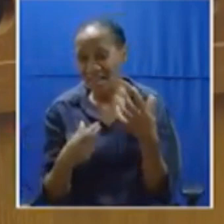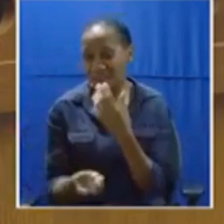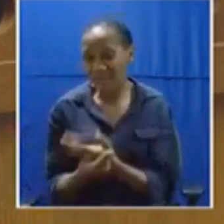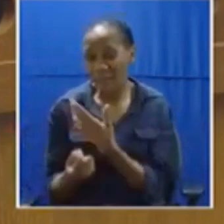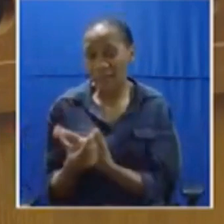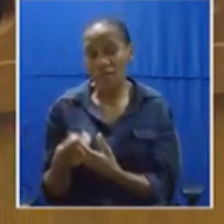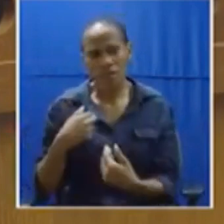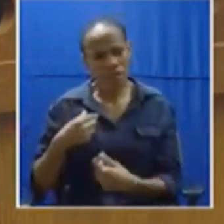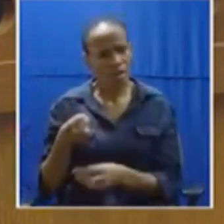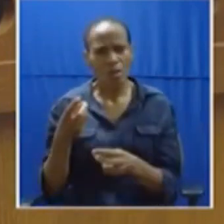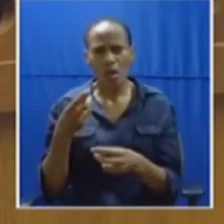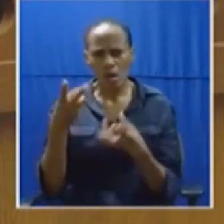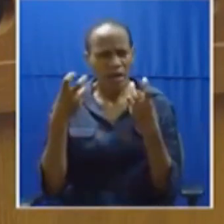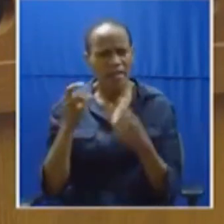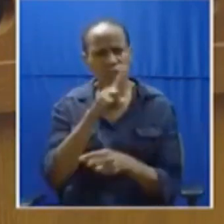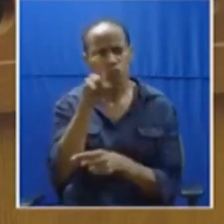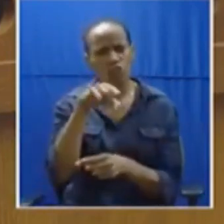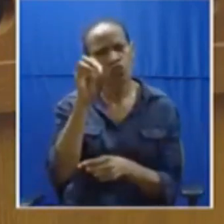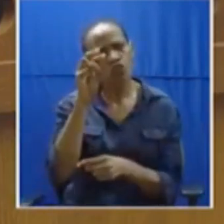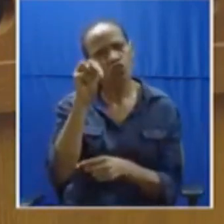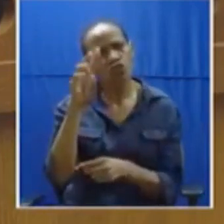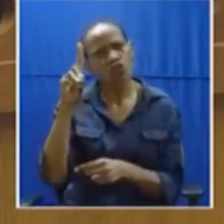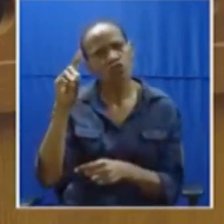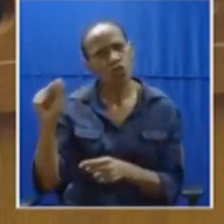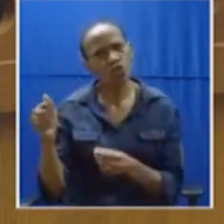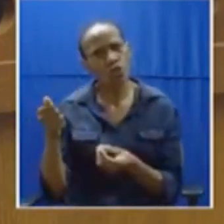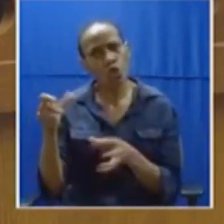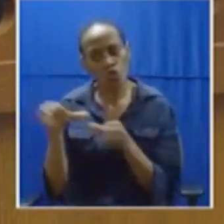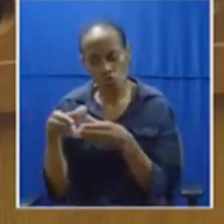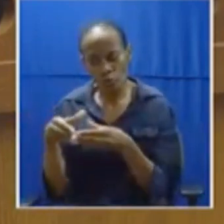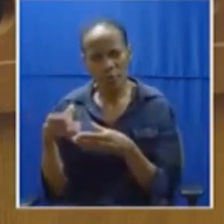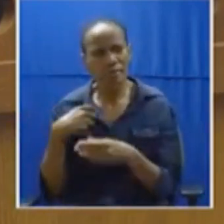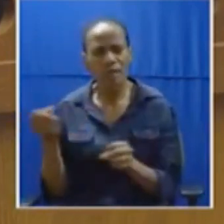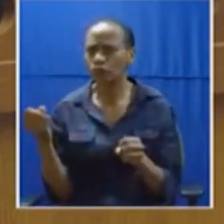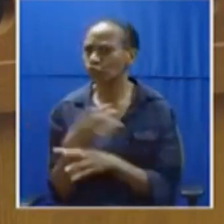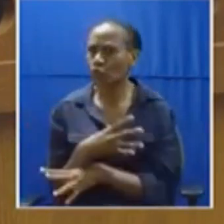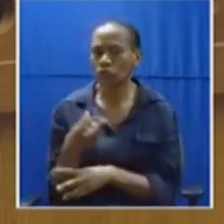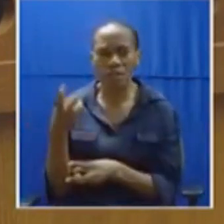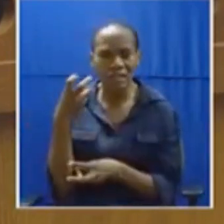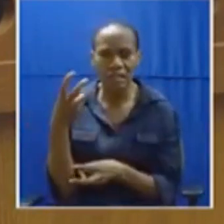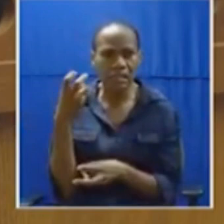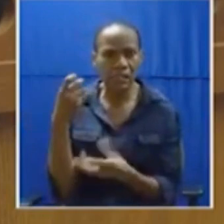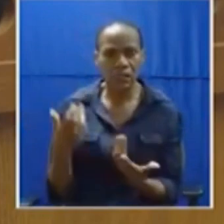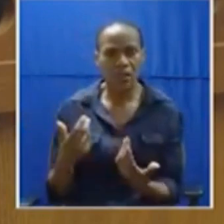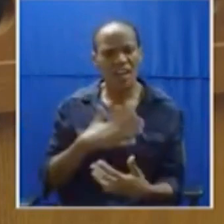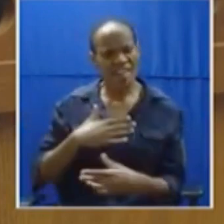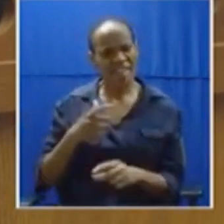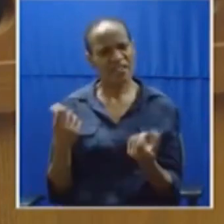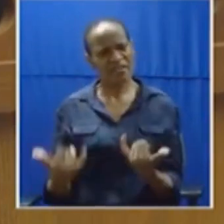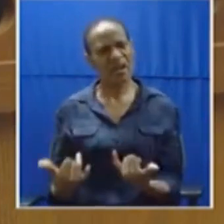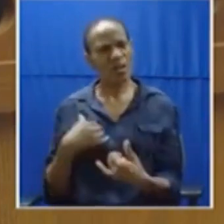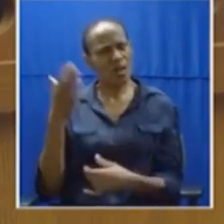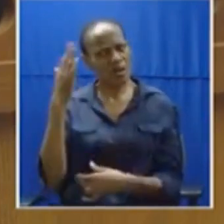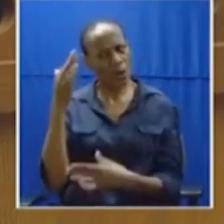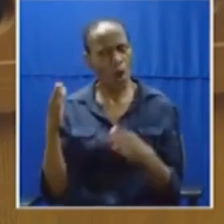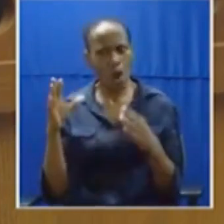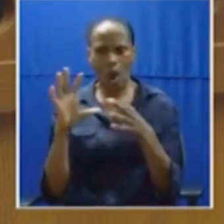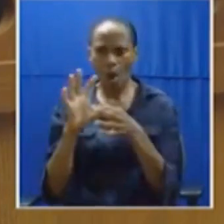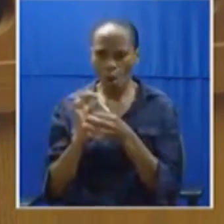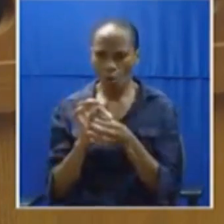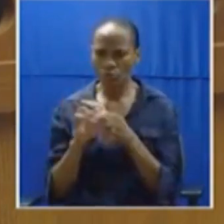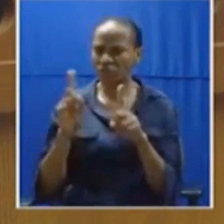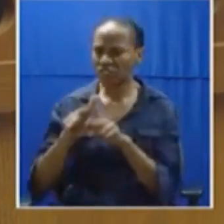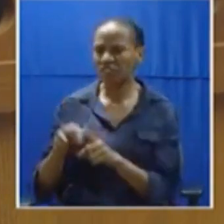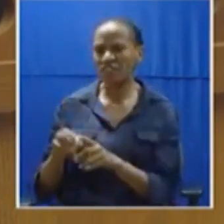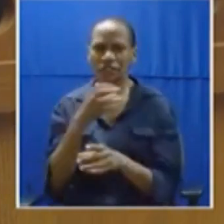into state capture is nothing short of astounding. And I feel like I know my way around certain ministers' homes. We know what meat they